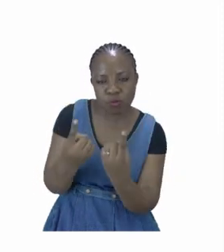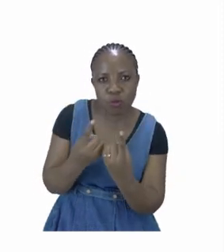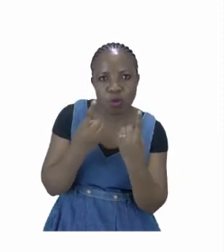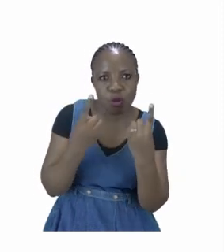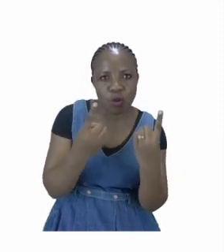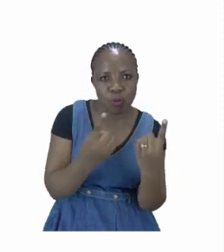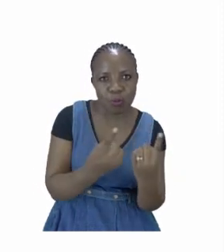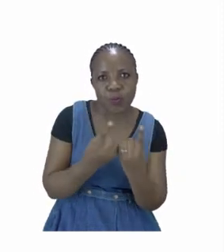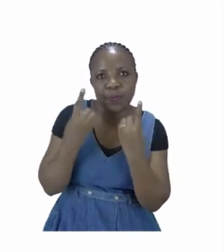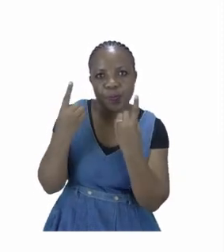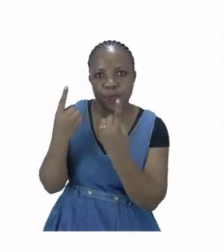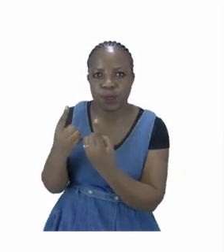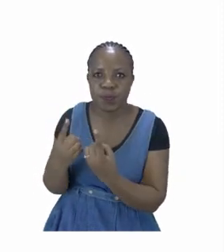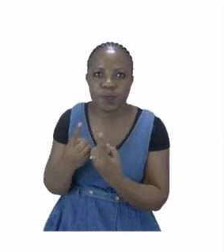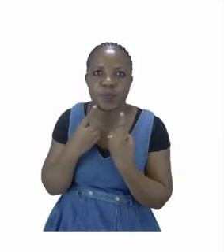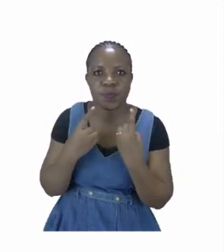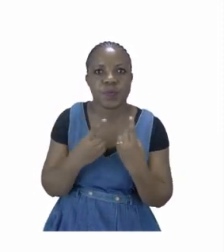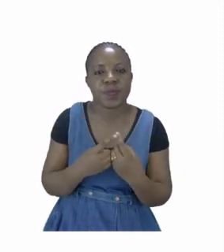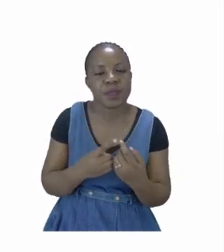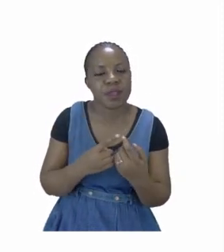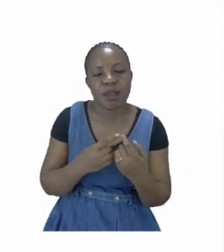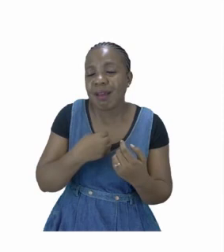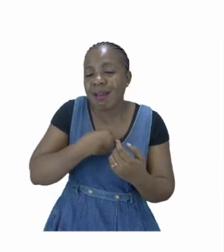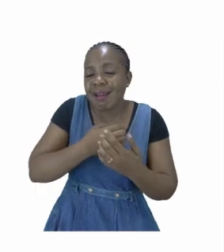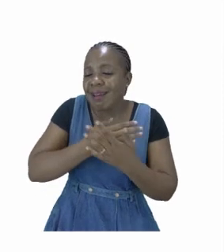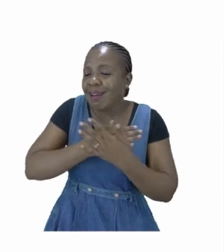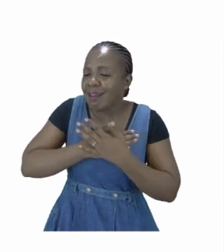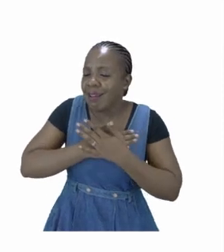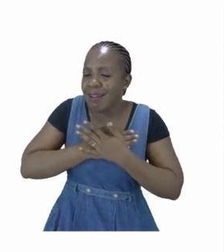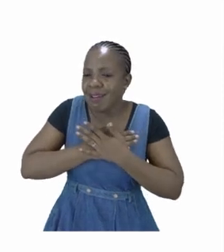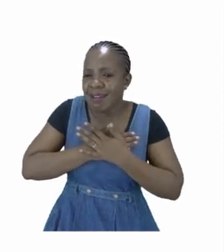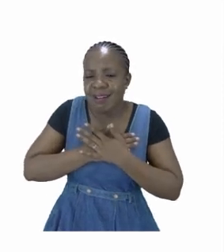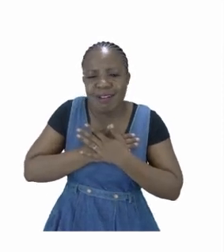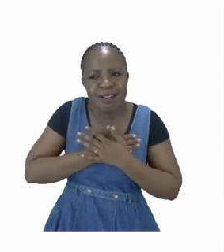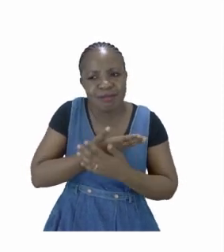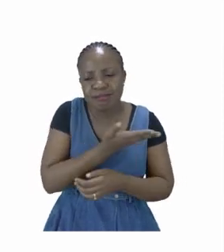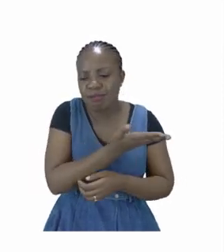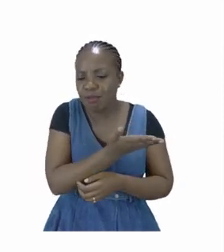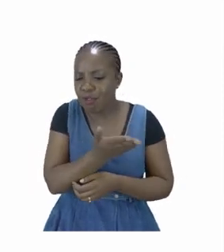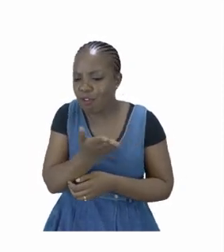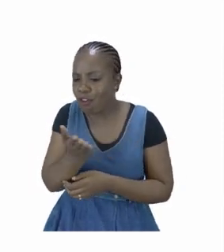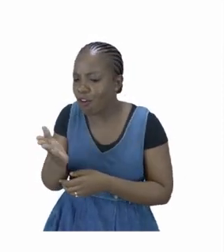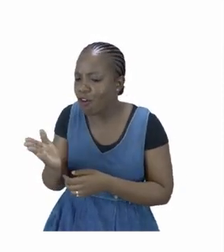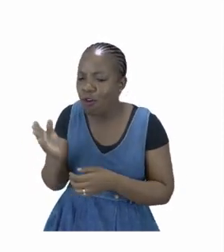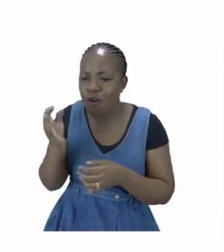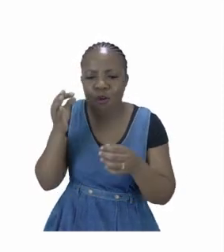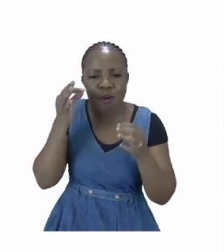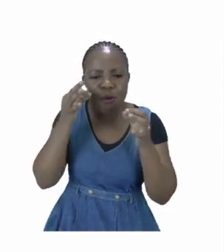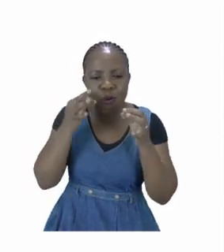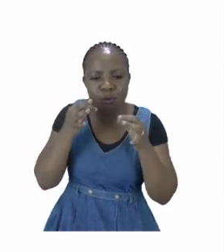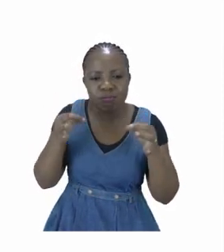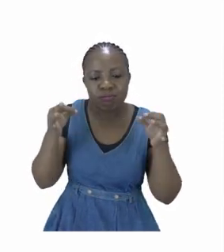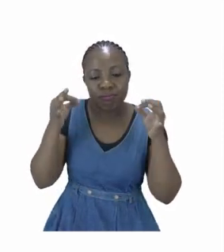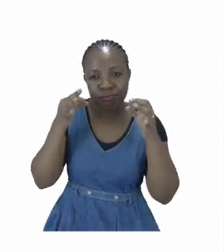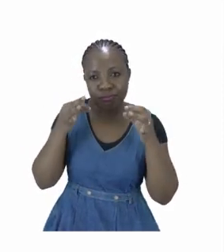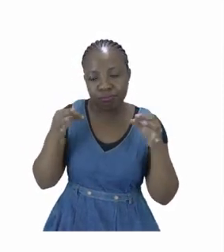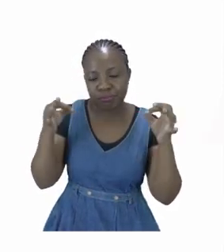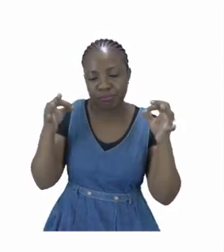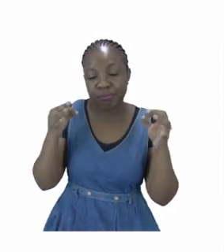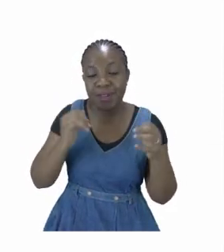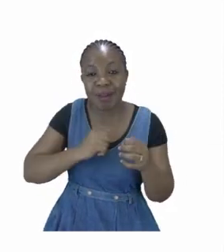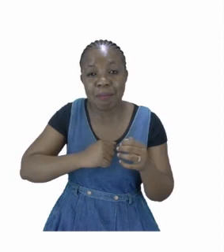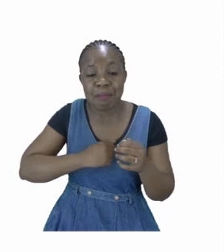I love all kinds of music. My parents watch TikToks